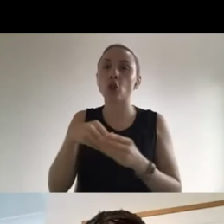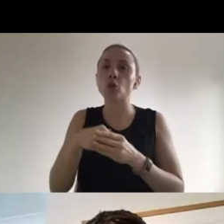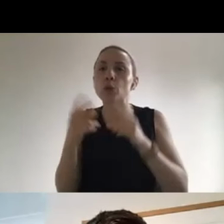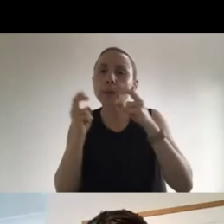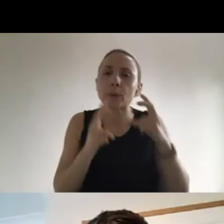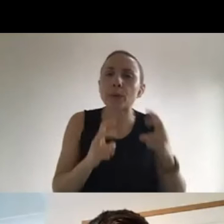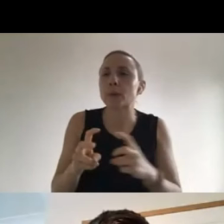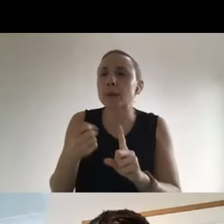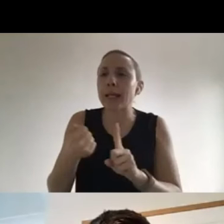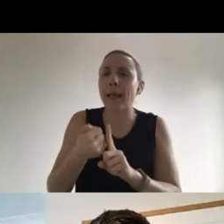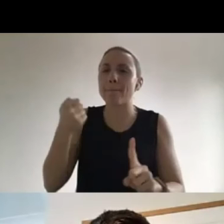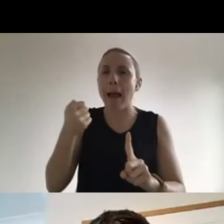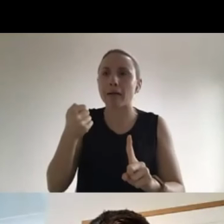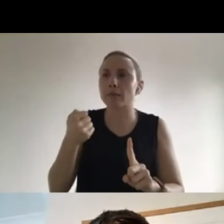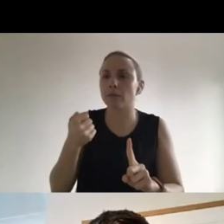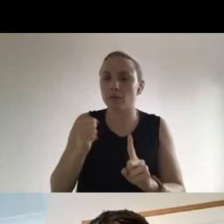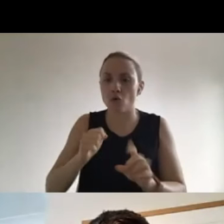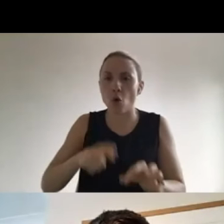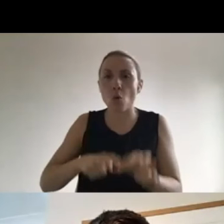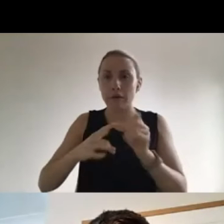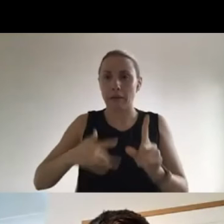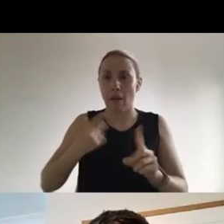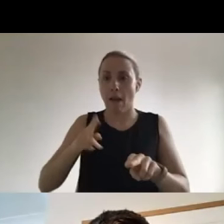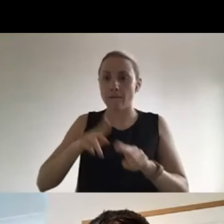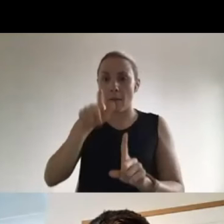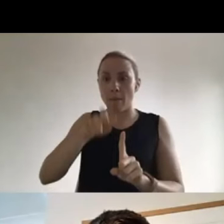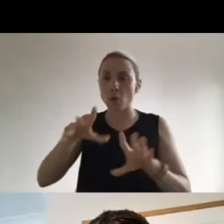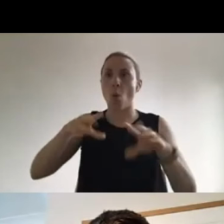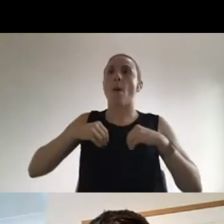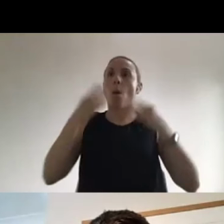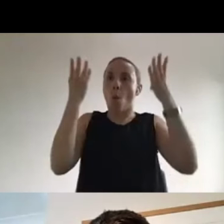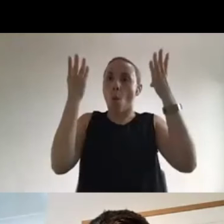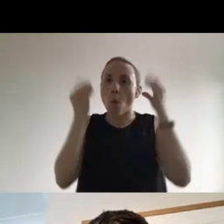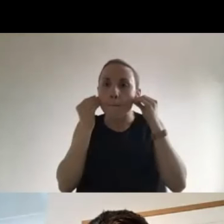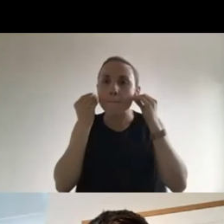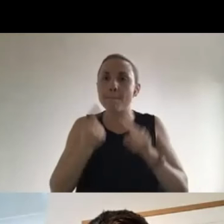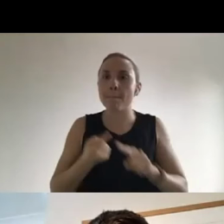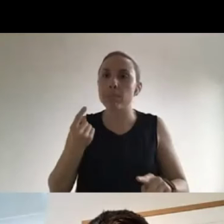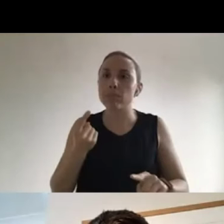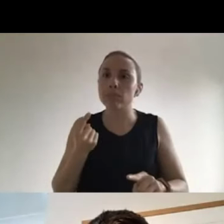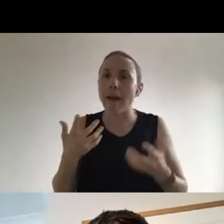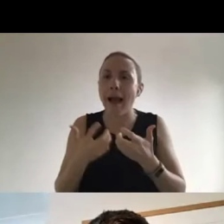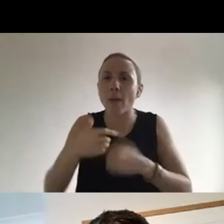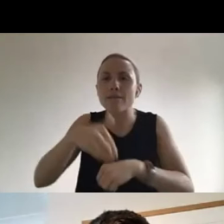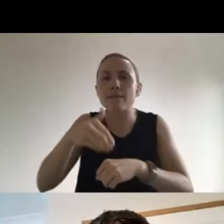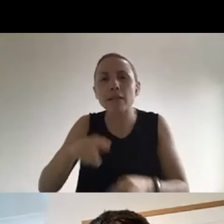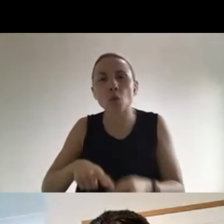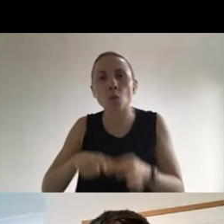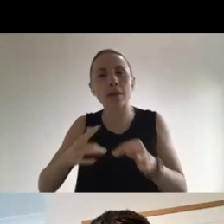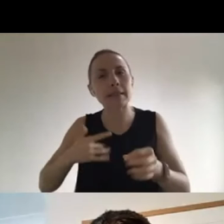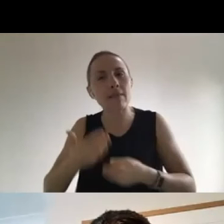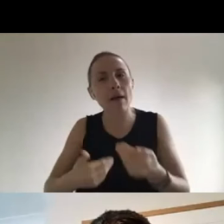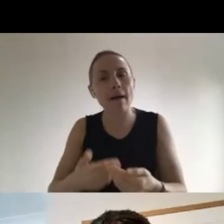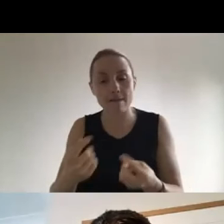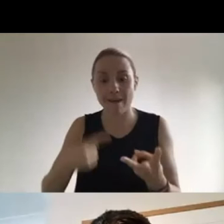on patients' quality of life. But a key focus of this trial is also that of this